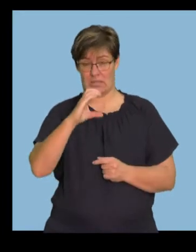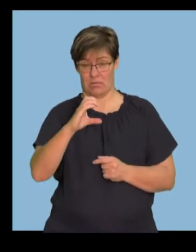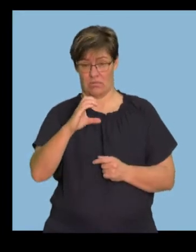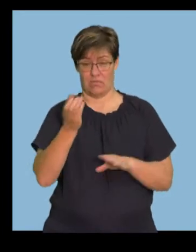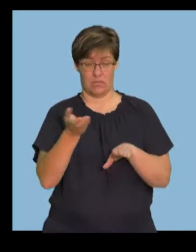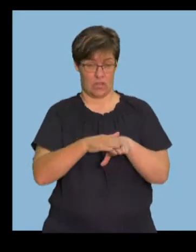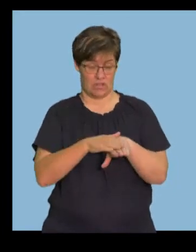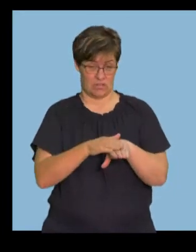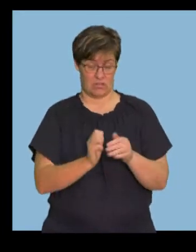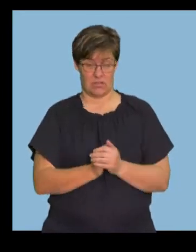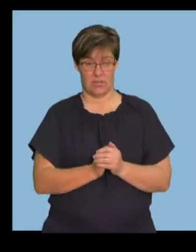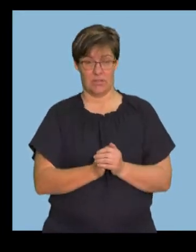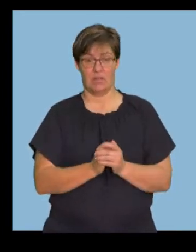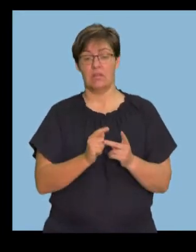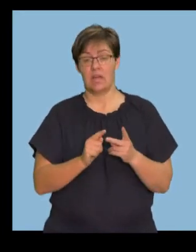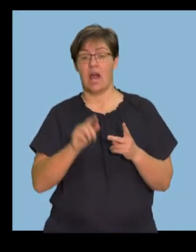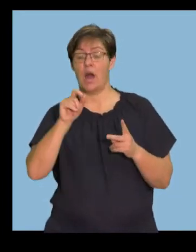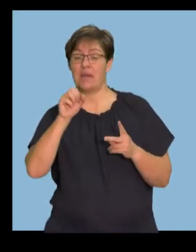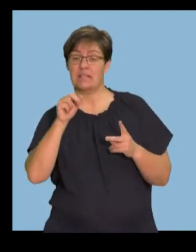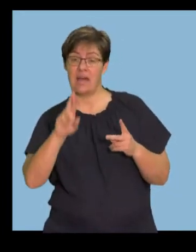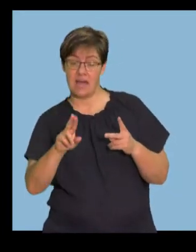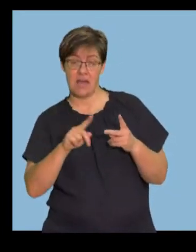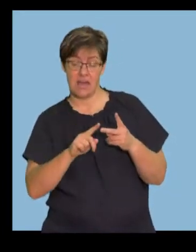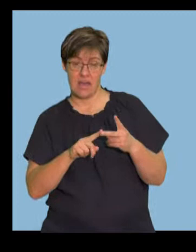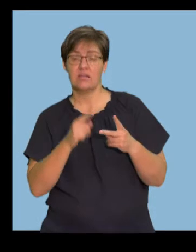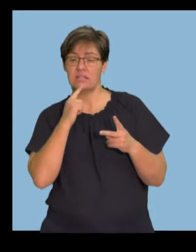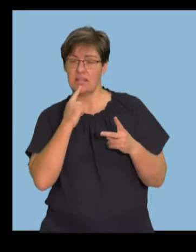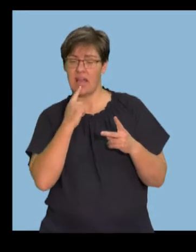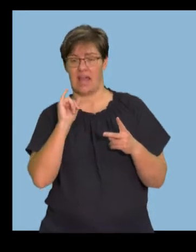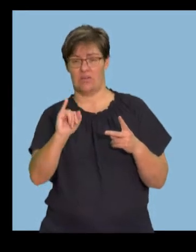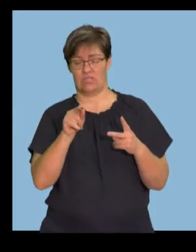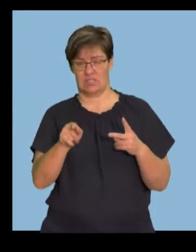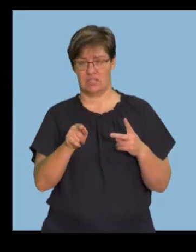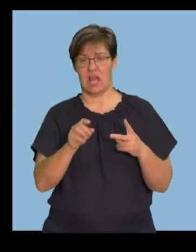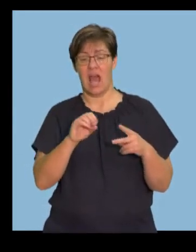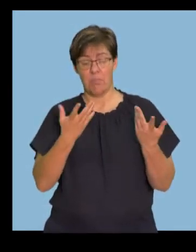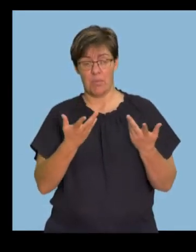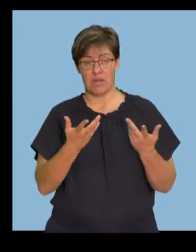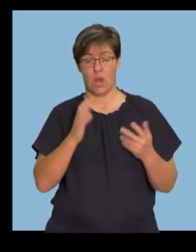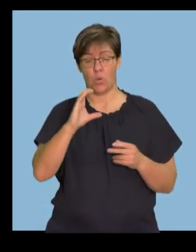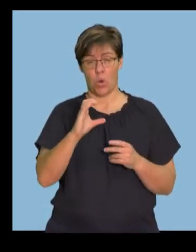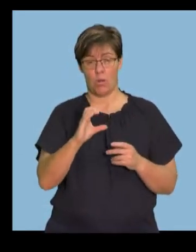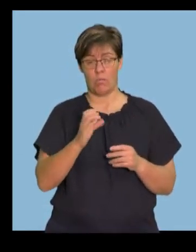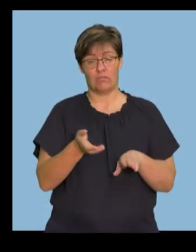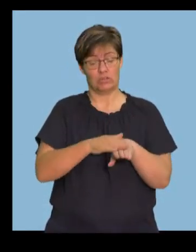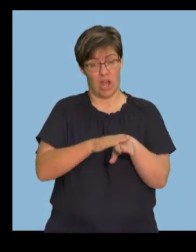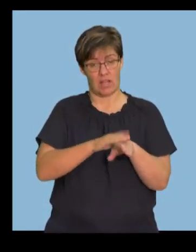that component, while the ammeter reading gives us the current to say how many coulombs of charge pass through a point per second.